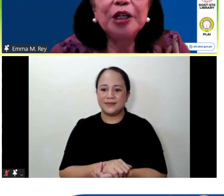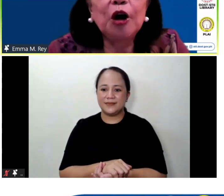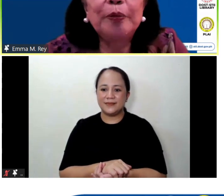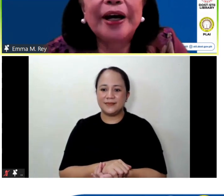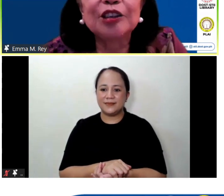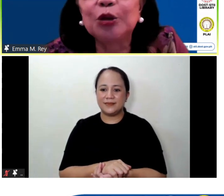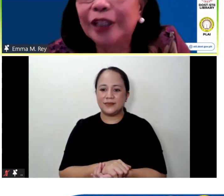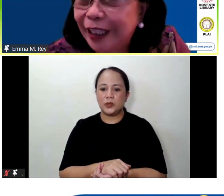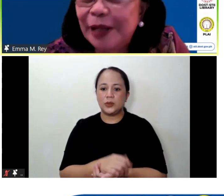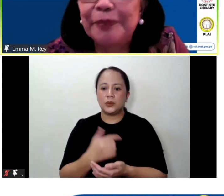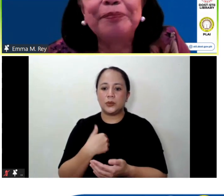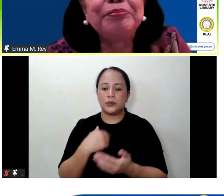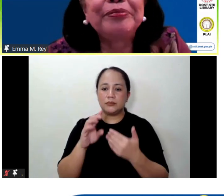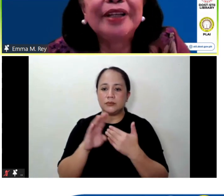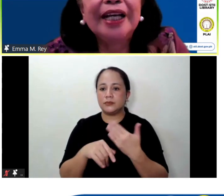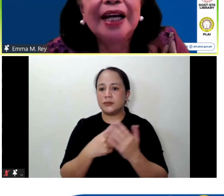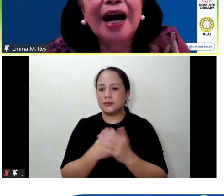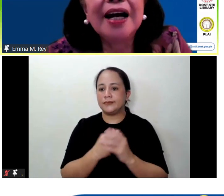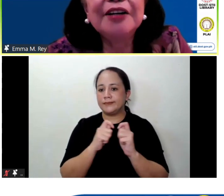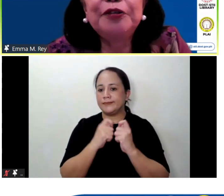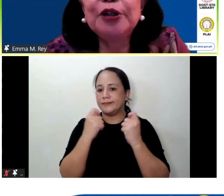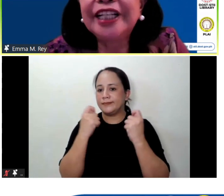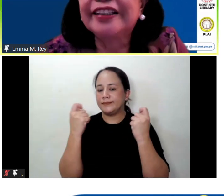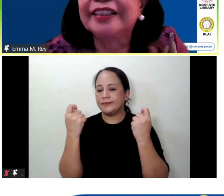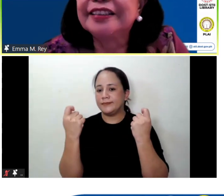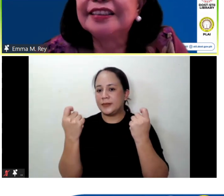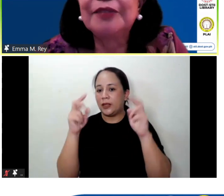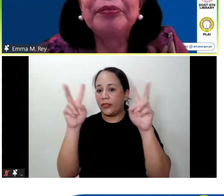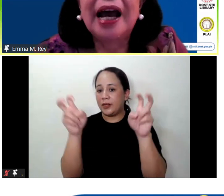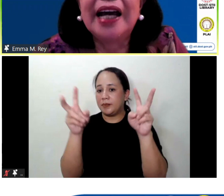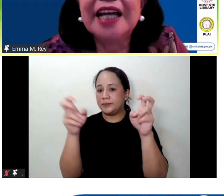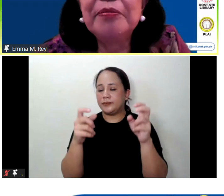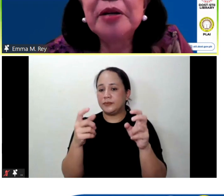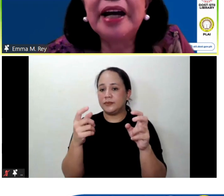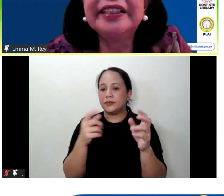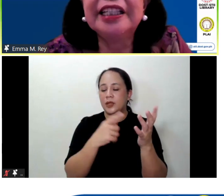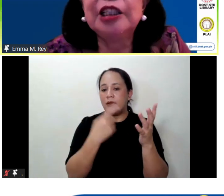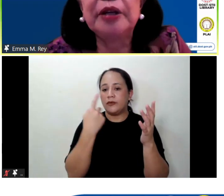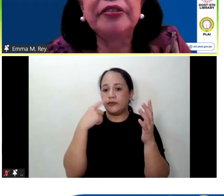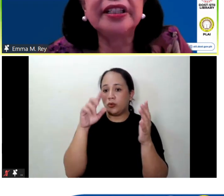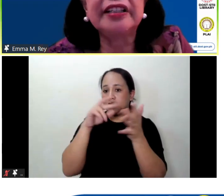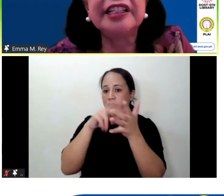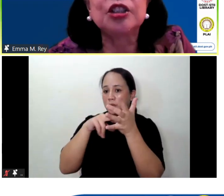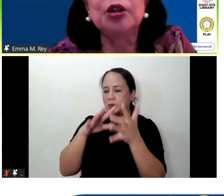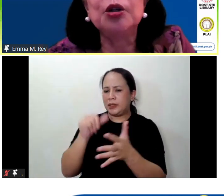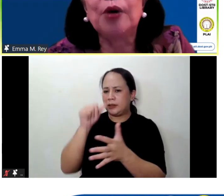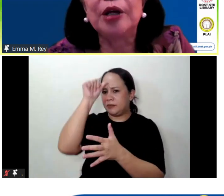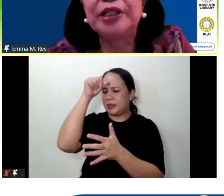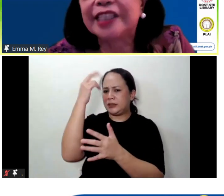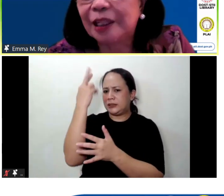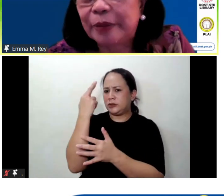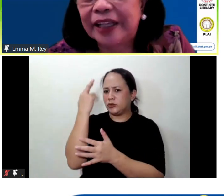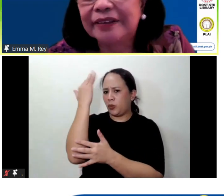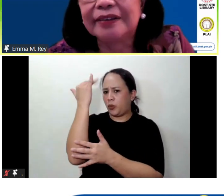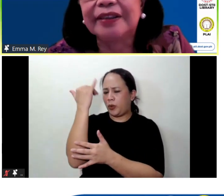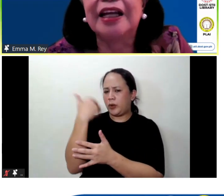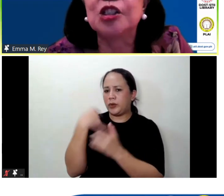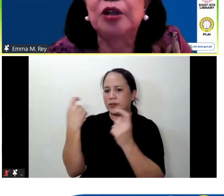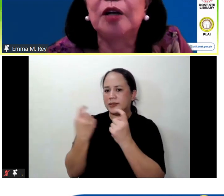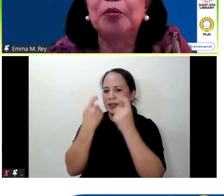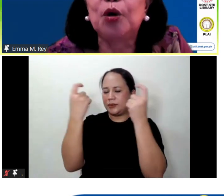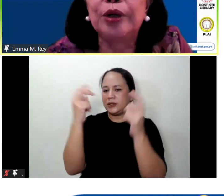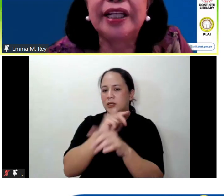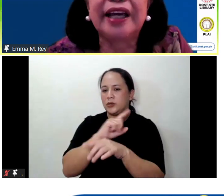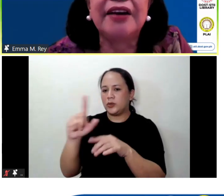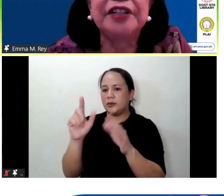Then we go back to the theme, R for readers. I am reminded of the very reason why we celebrate the